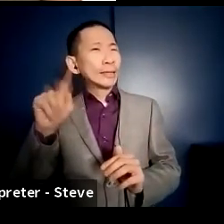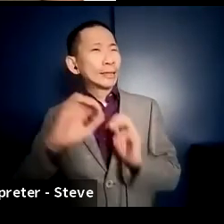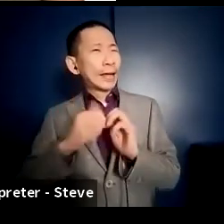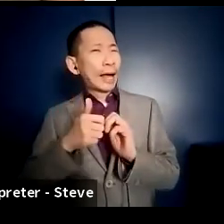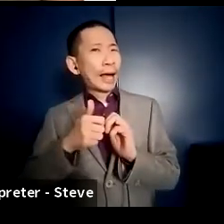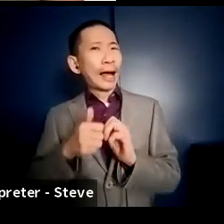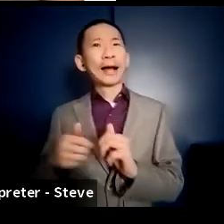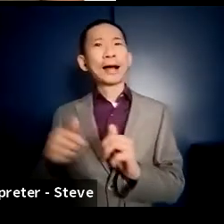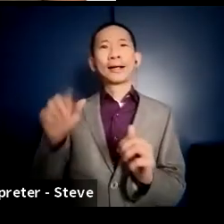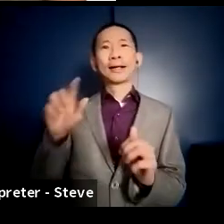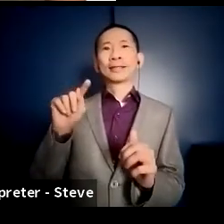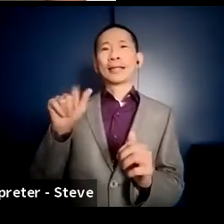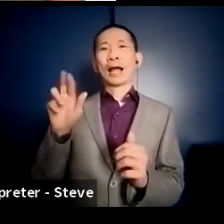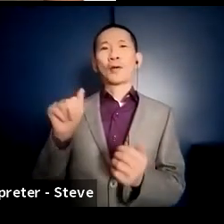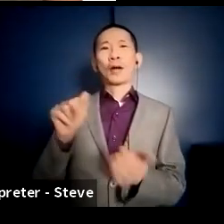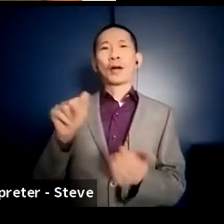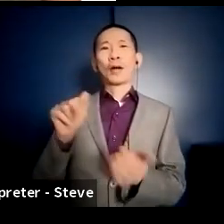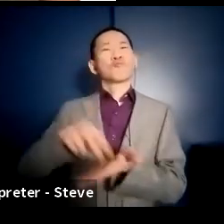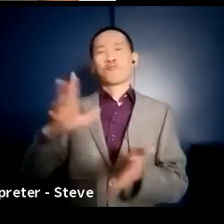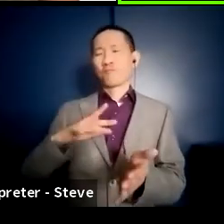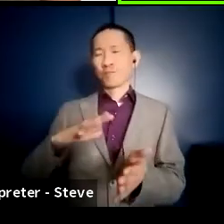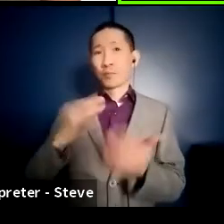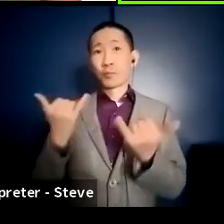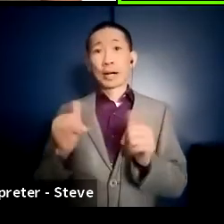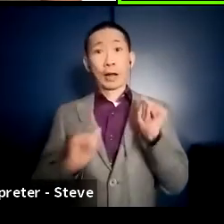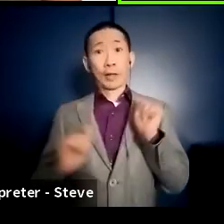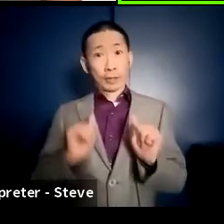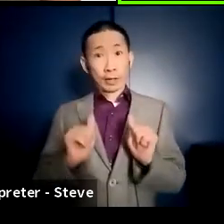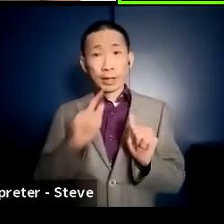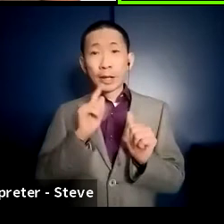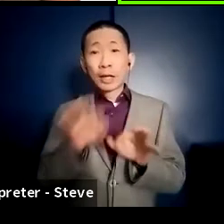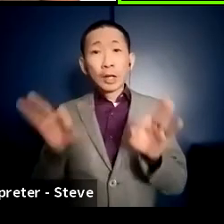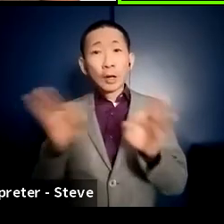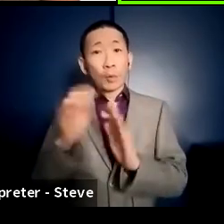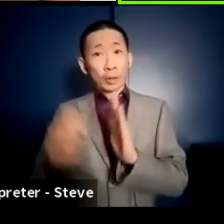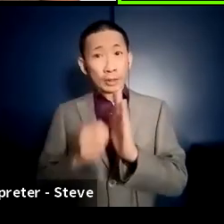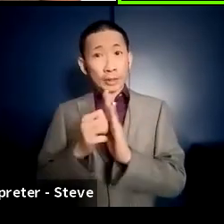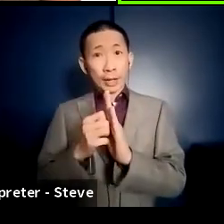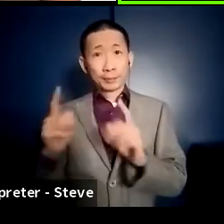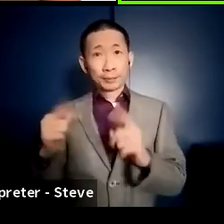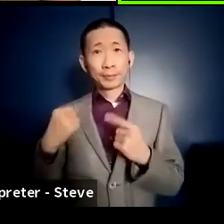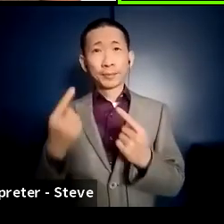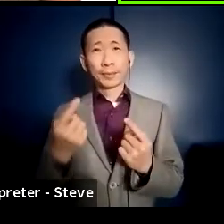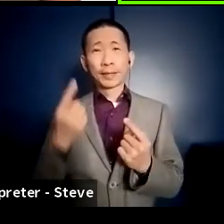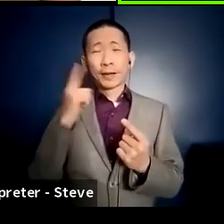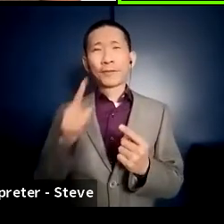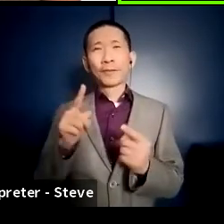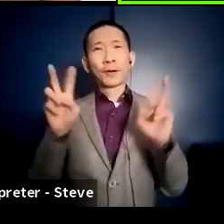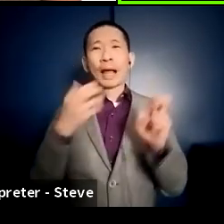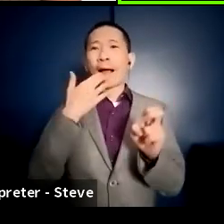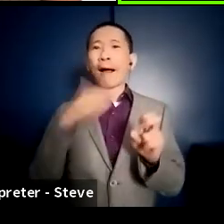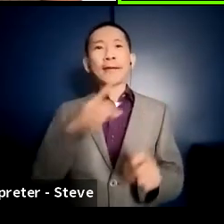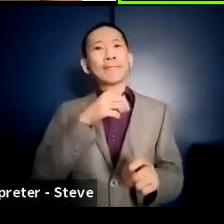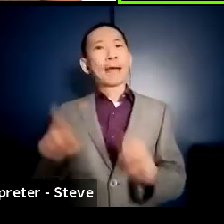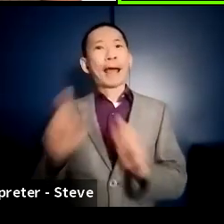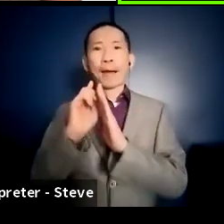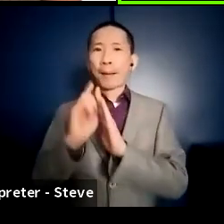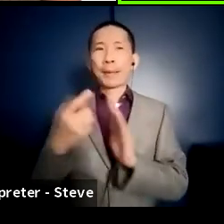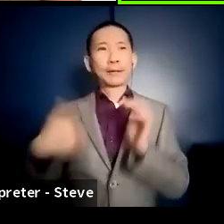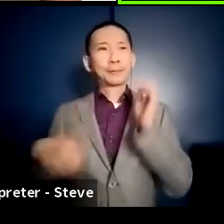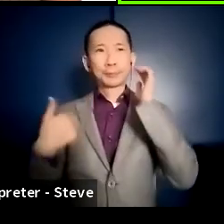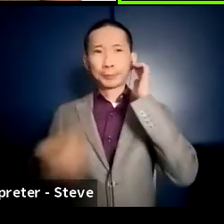Well, as we know, right now, the theater is at a pivotal time and has been at a pivotal time for a hot damn minute.